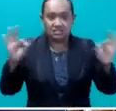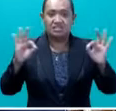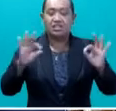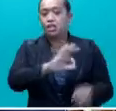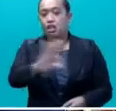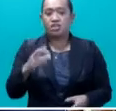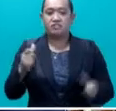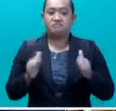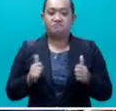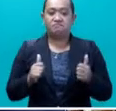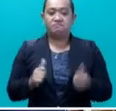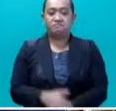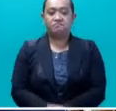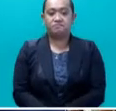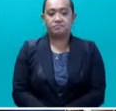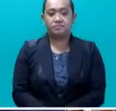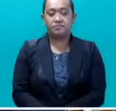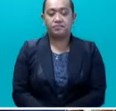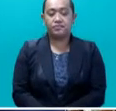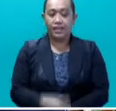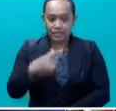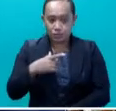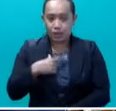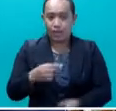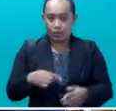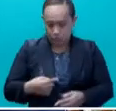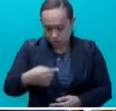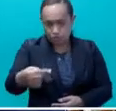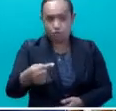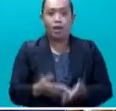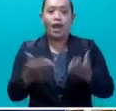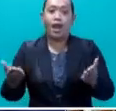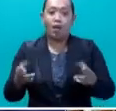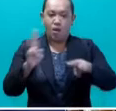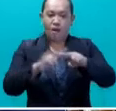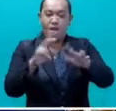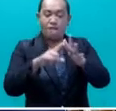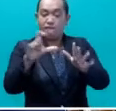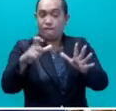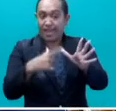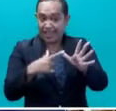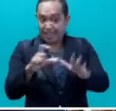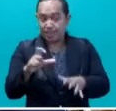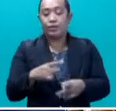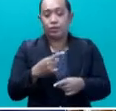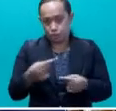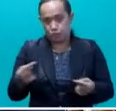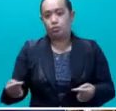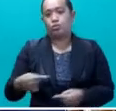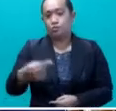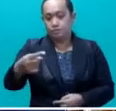chair placed unreasonable conditions on the investigation unit, liaising with FICAC and FRCS. Interference